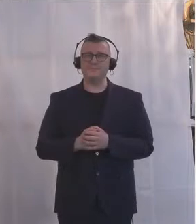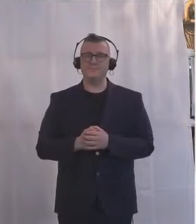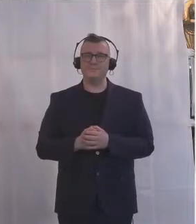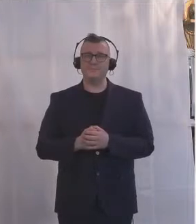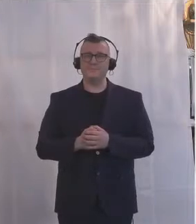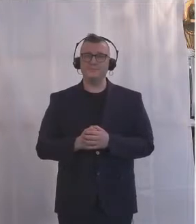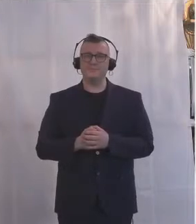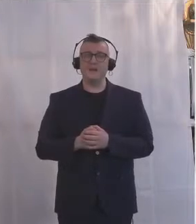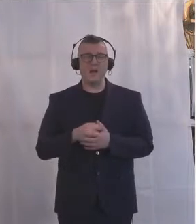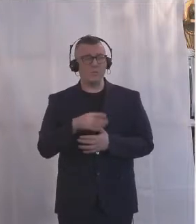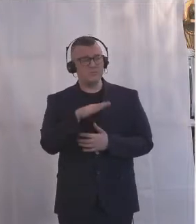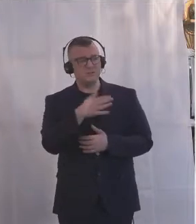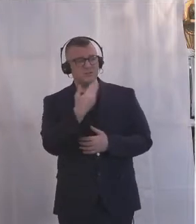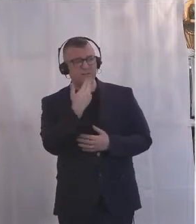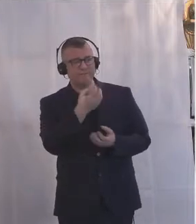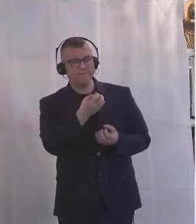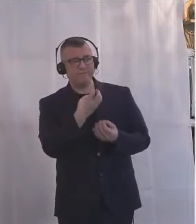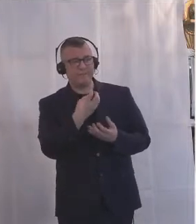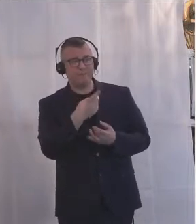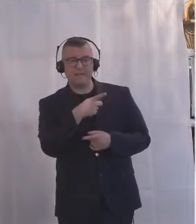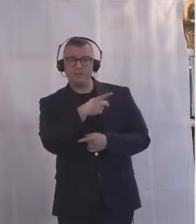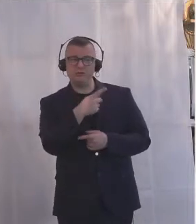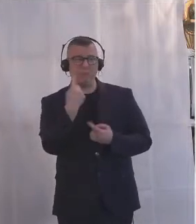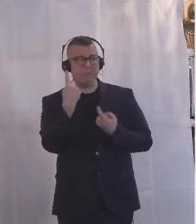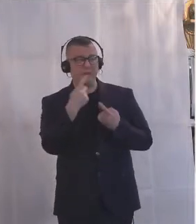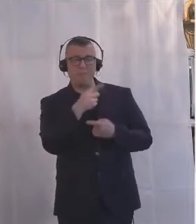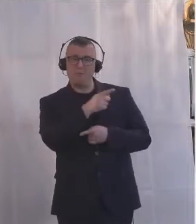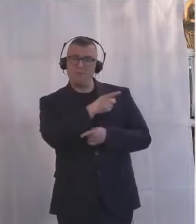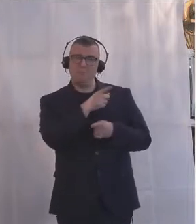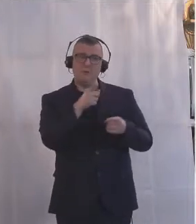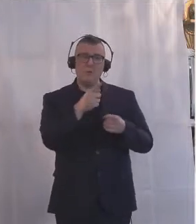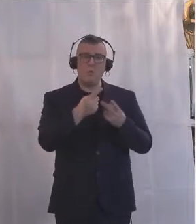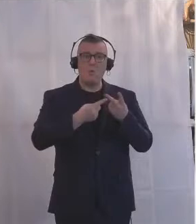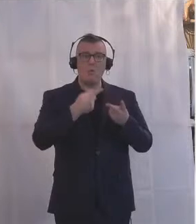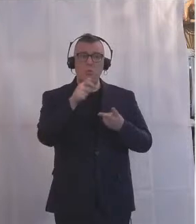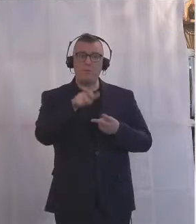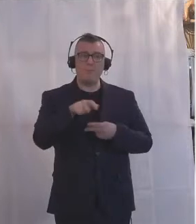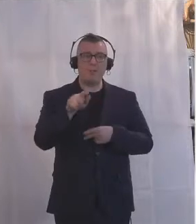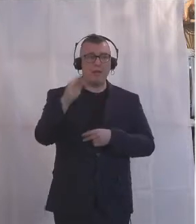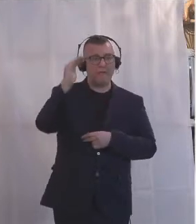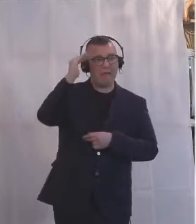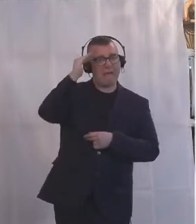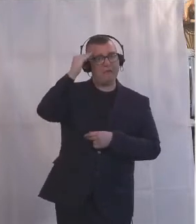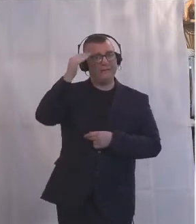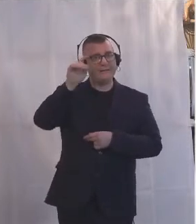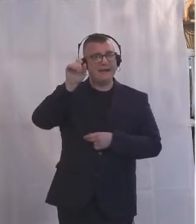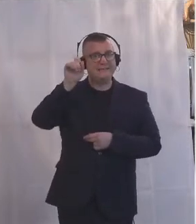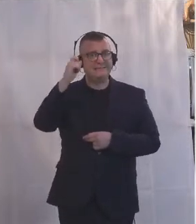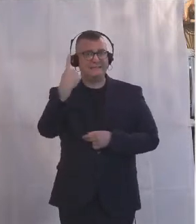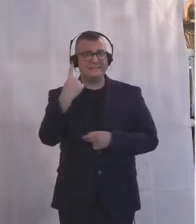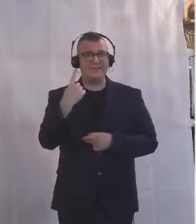to see if somebody else had that crazy idea that on